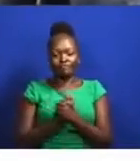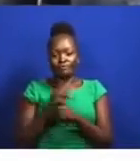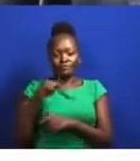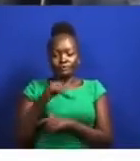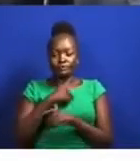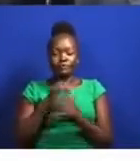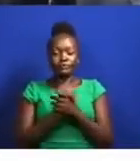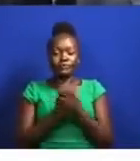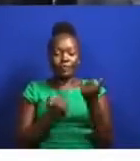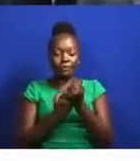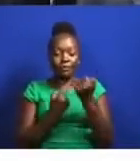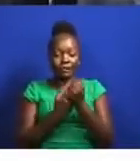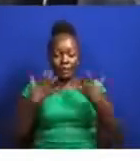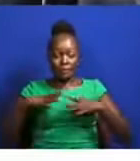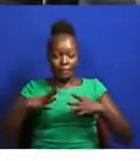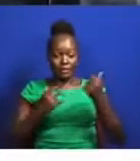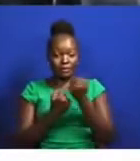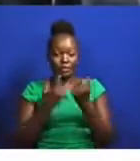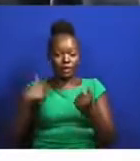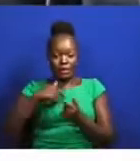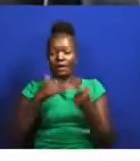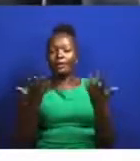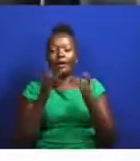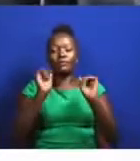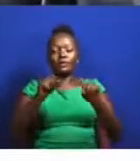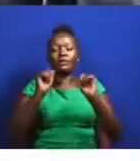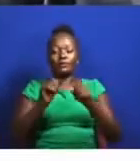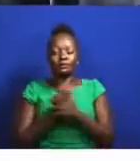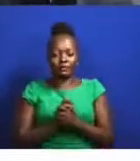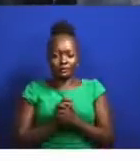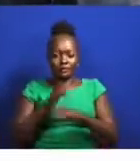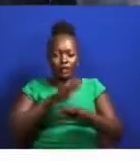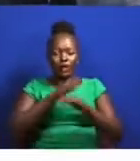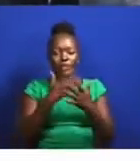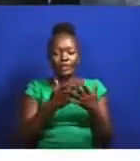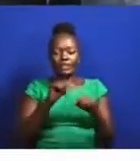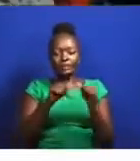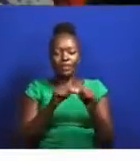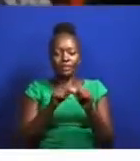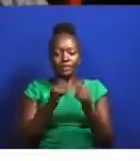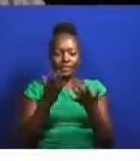appealing to stakeholders or to support us where you can on matters of civic